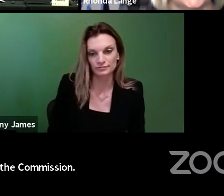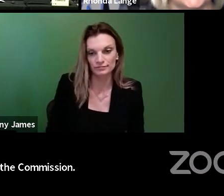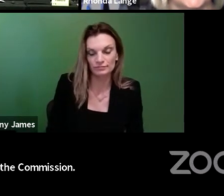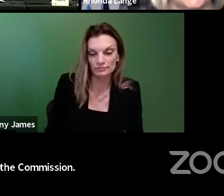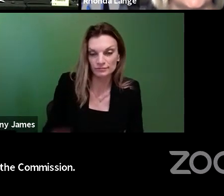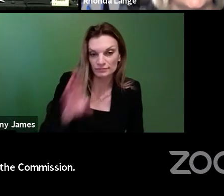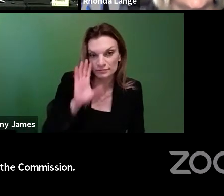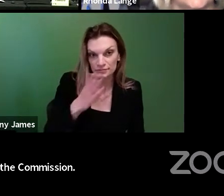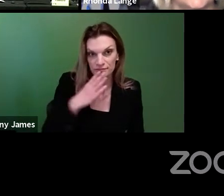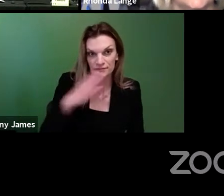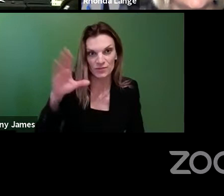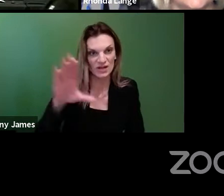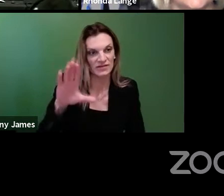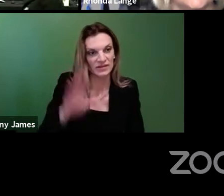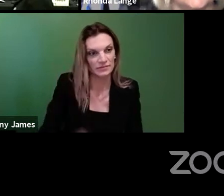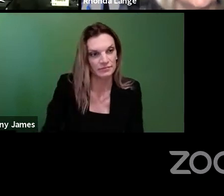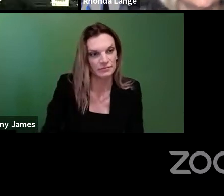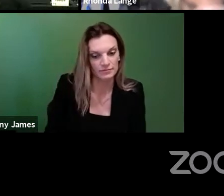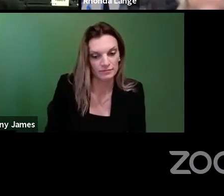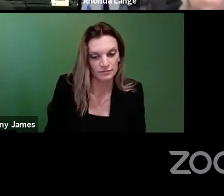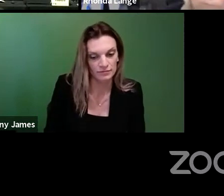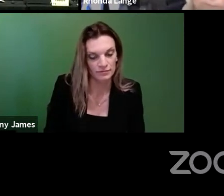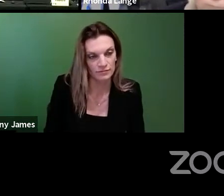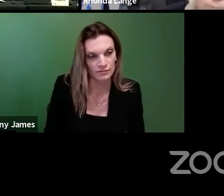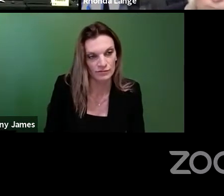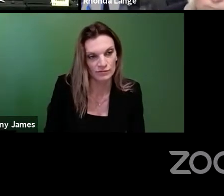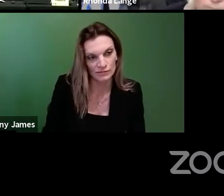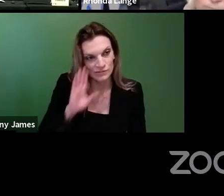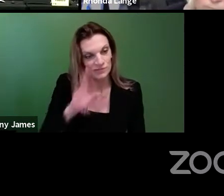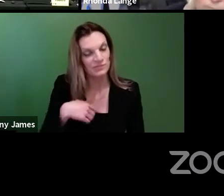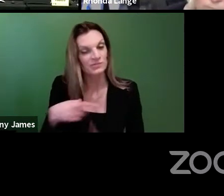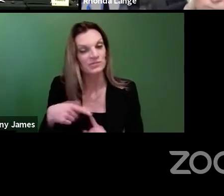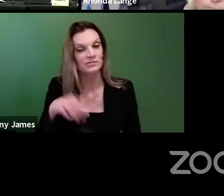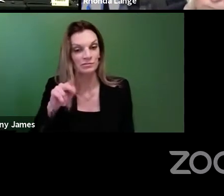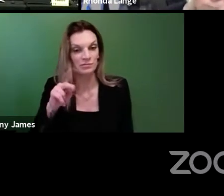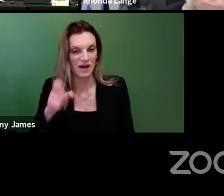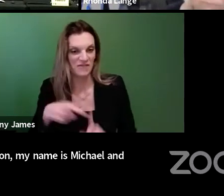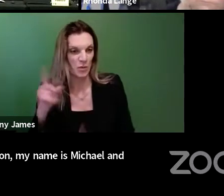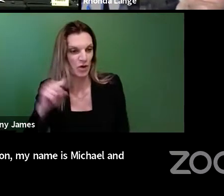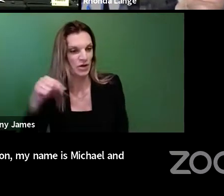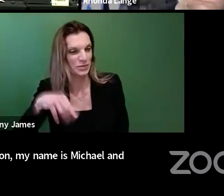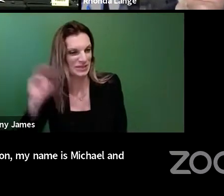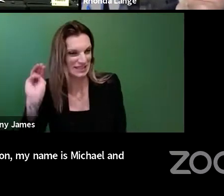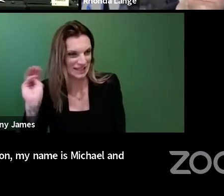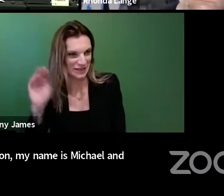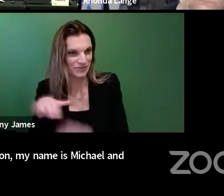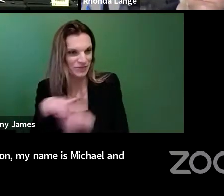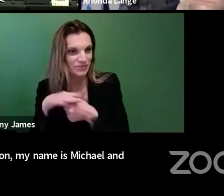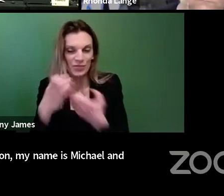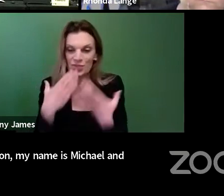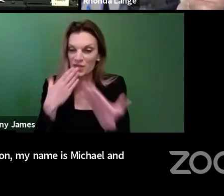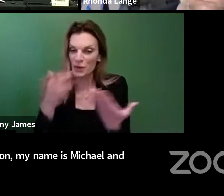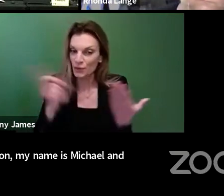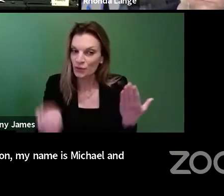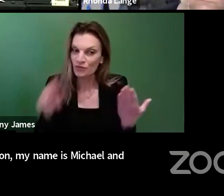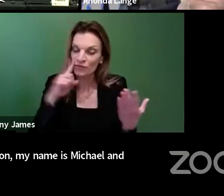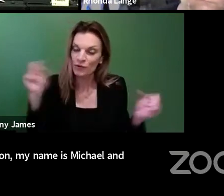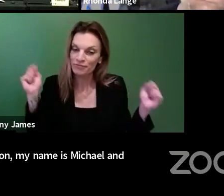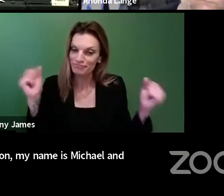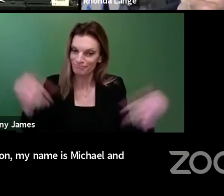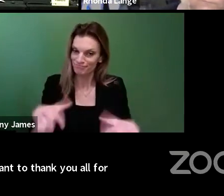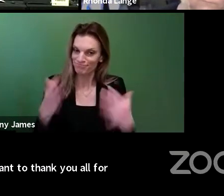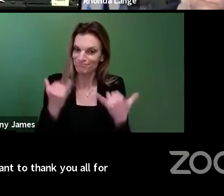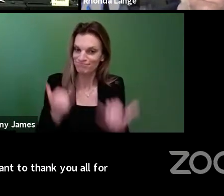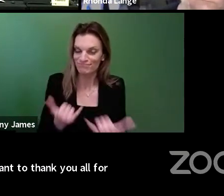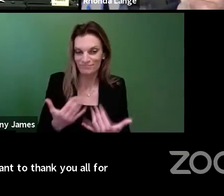Good evening, welcome to Muskegon. My name is Michael Hollis, and from here in Muskegon County. I want to thank you all for coming here and giving us a